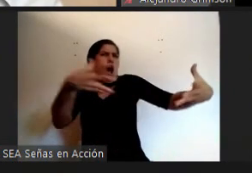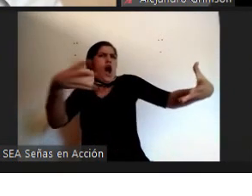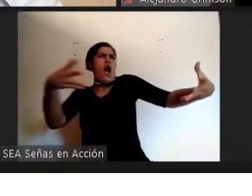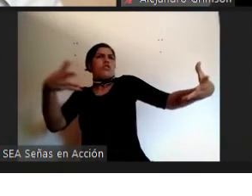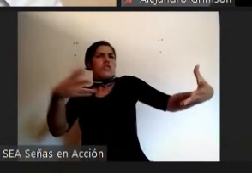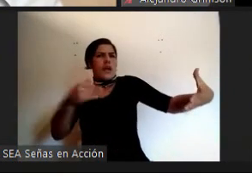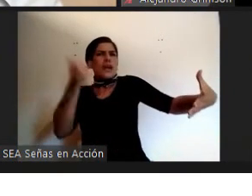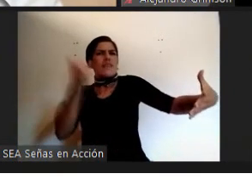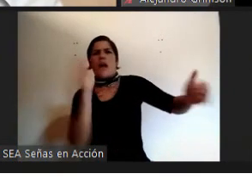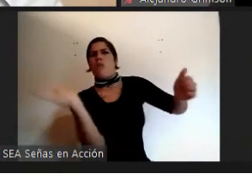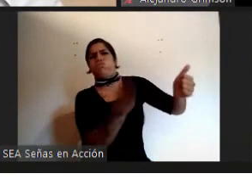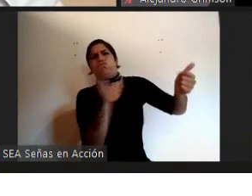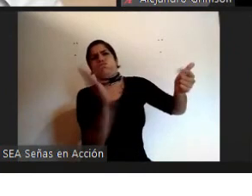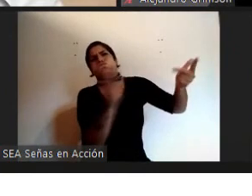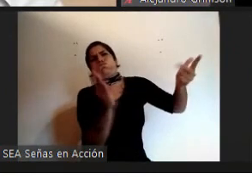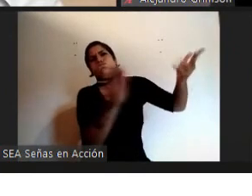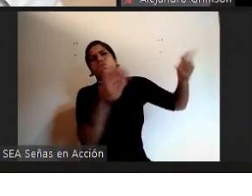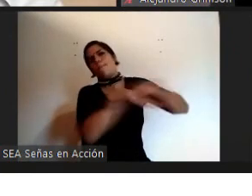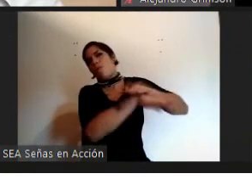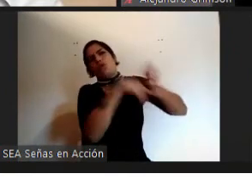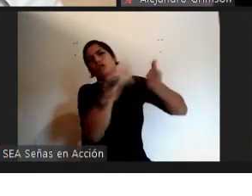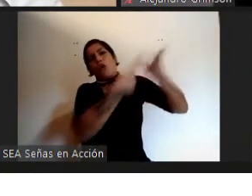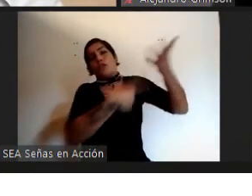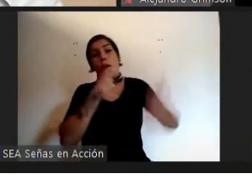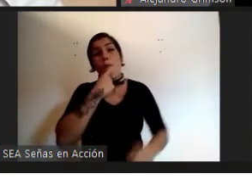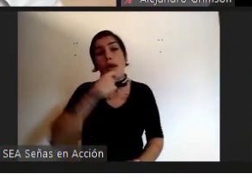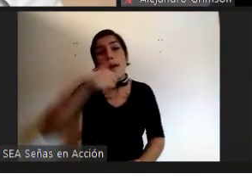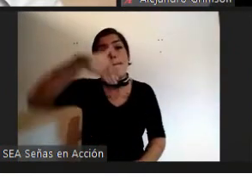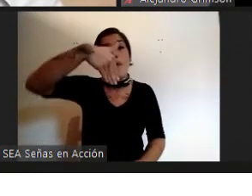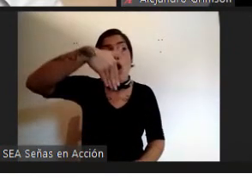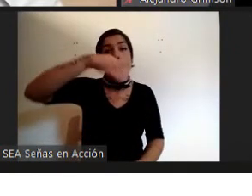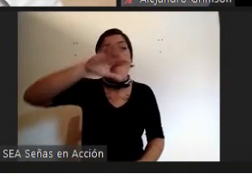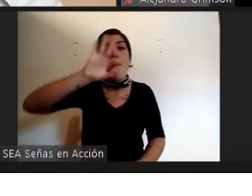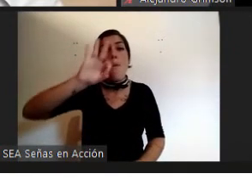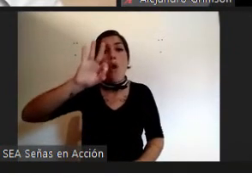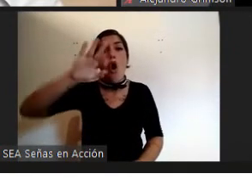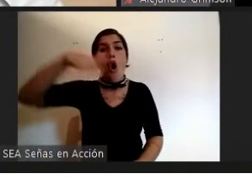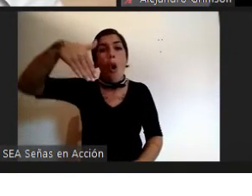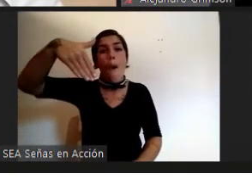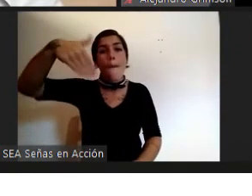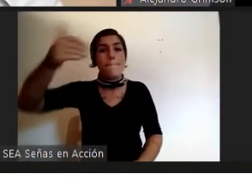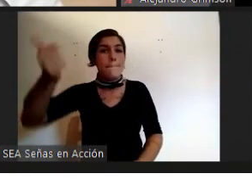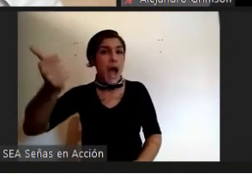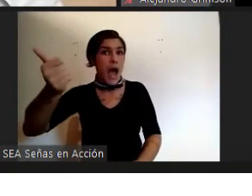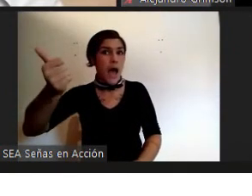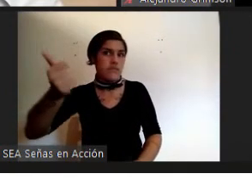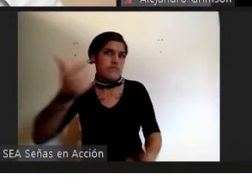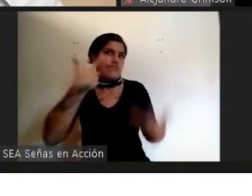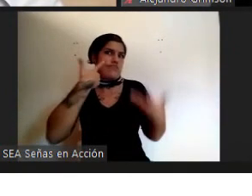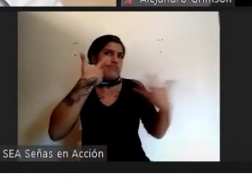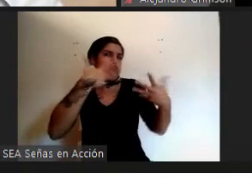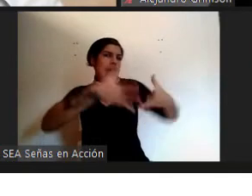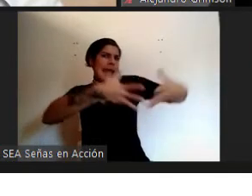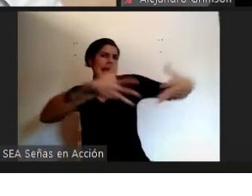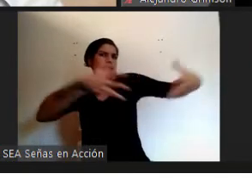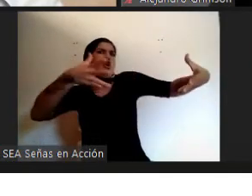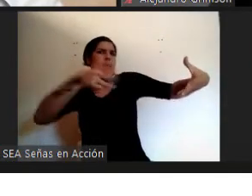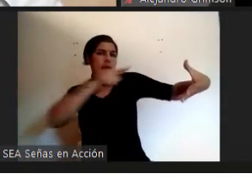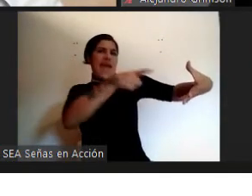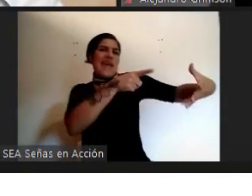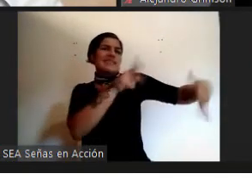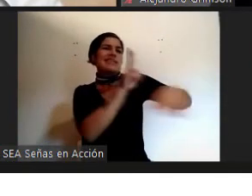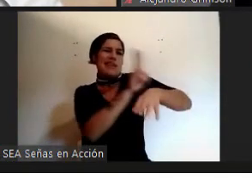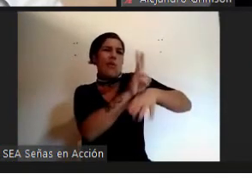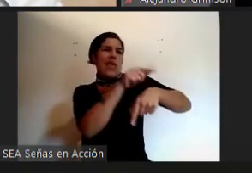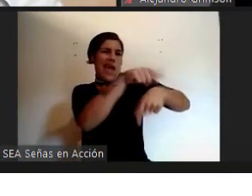in the 20th century, such as MoMA or Pompidou, doesn't compare to the situation of a museum that doesn't have those many